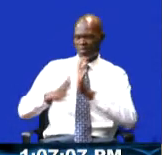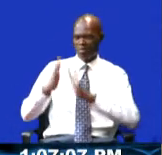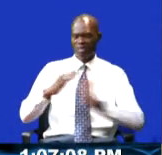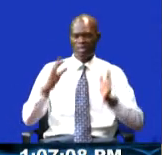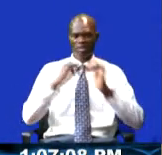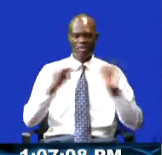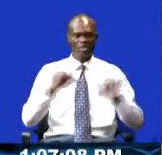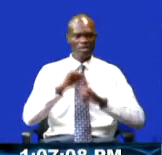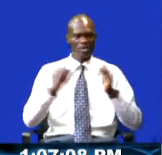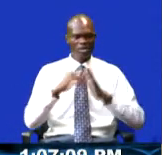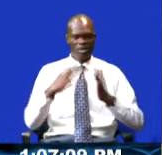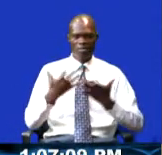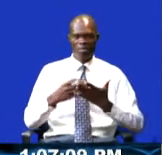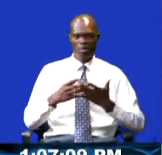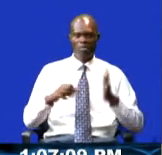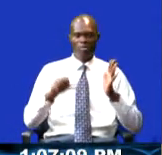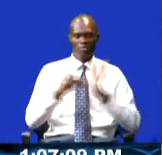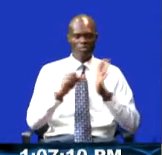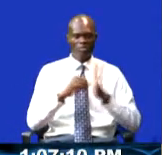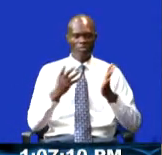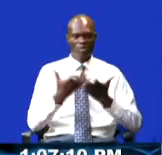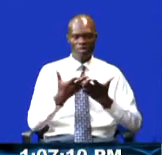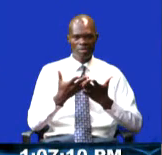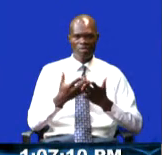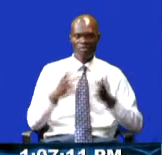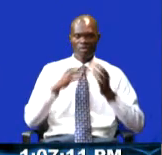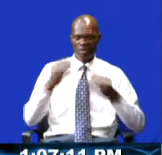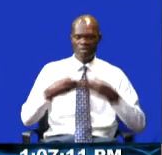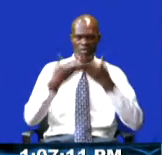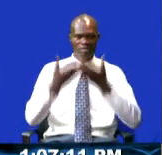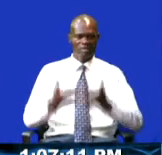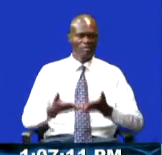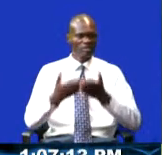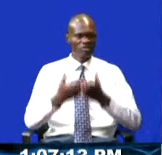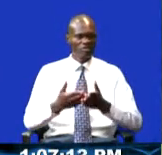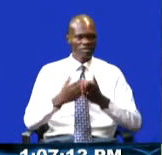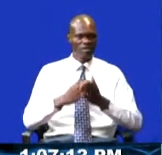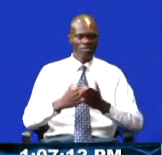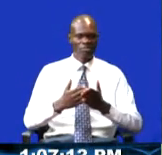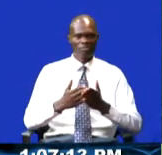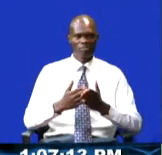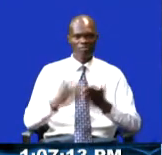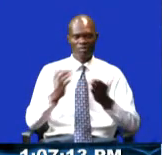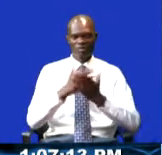the impending disaster and also to give them emergency rescue.